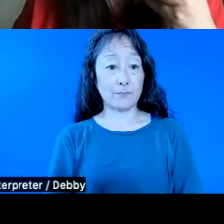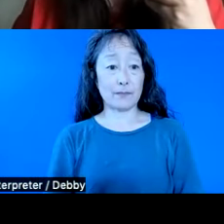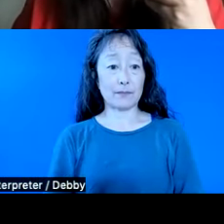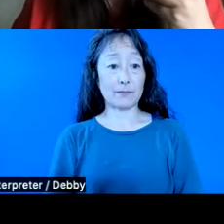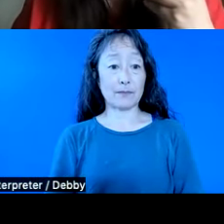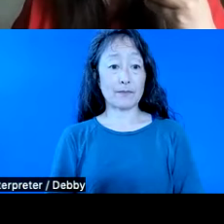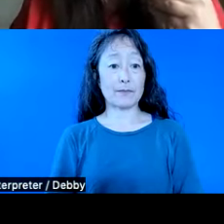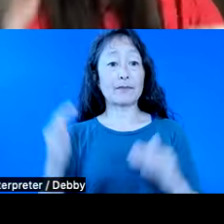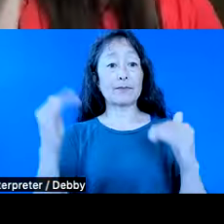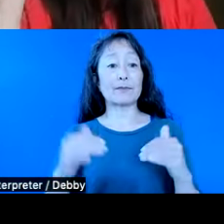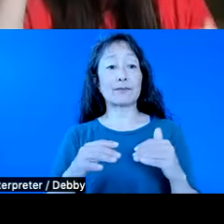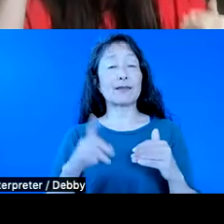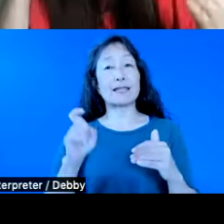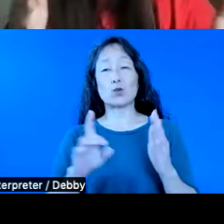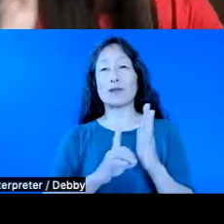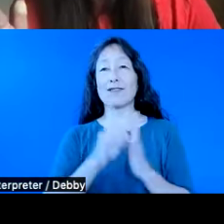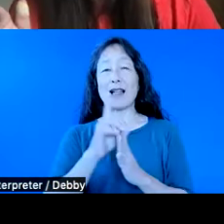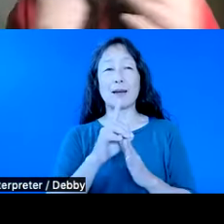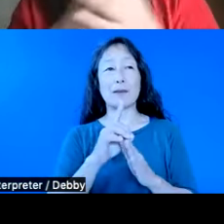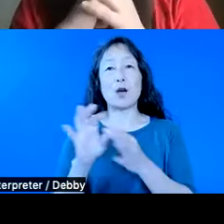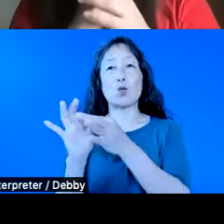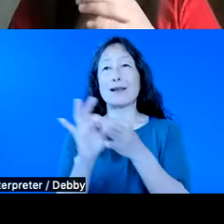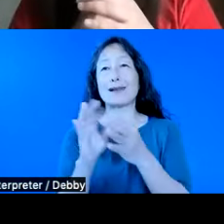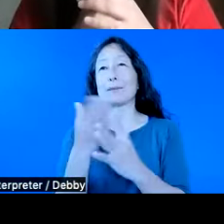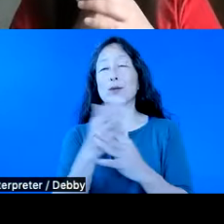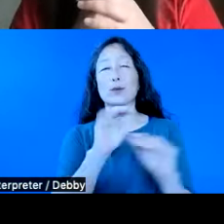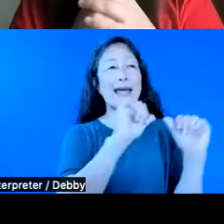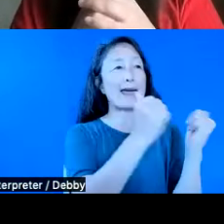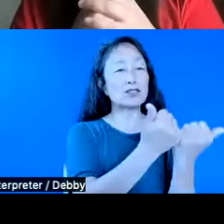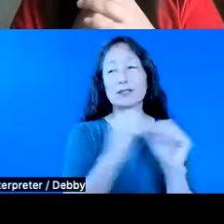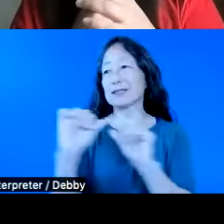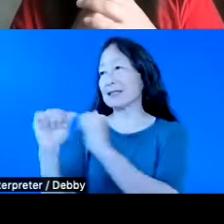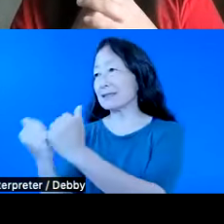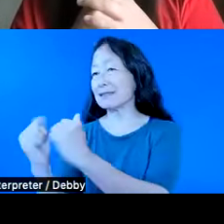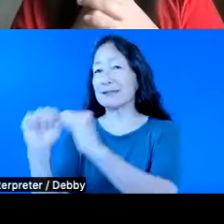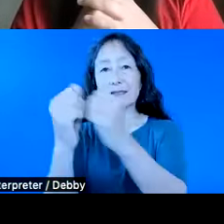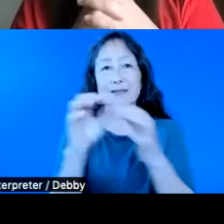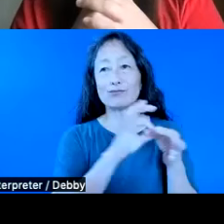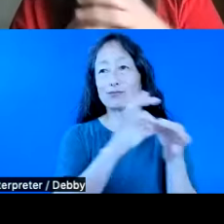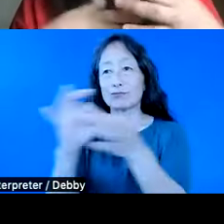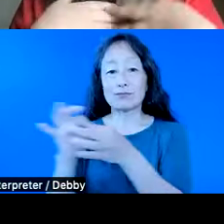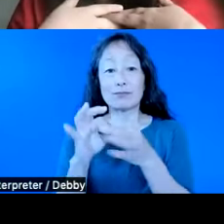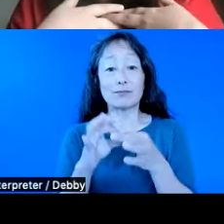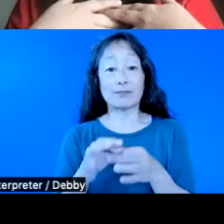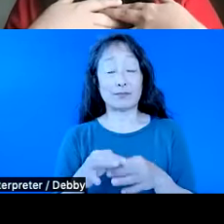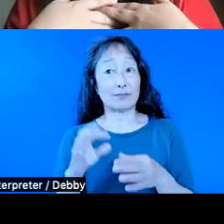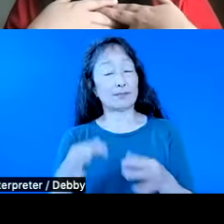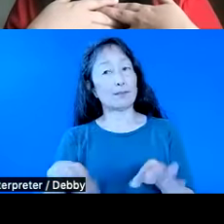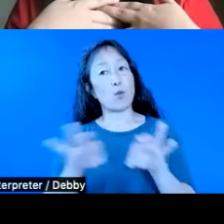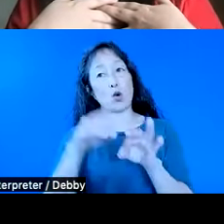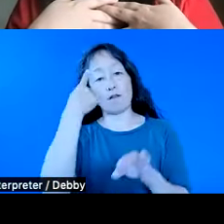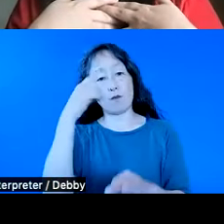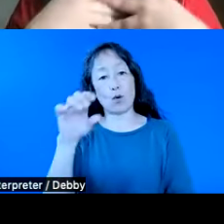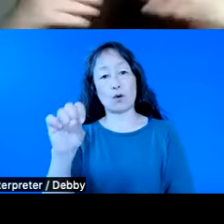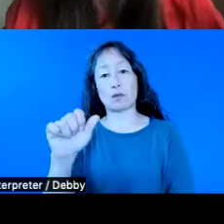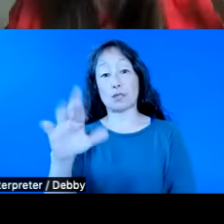Develop agency to agency relationships is one of those key things when it comes to SARTs, because often communities, and once again, even though I'm working